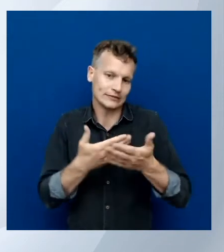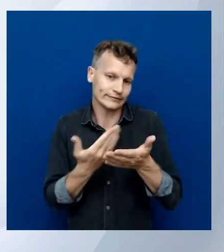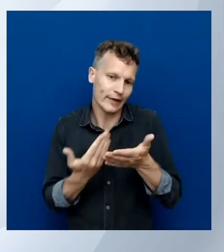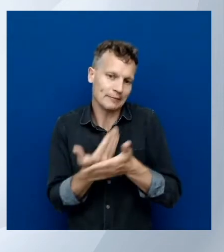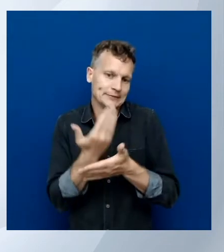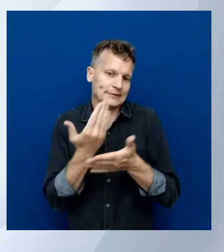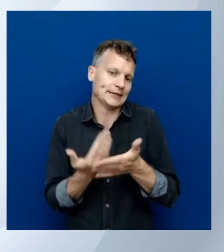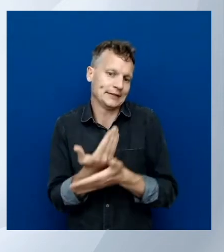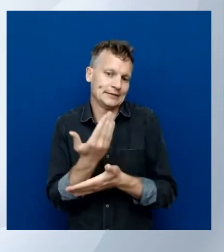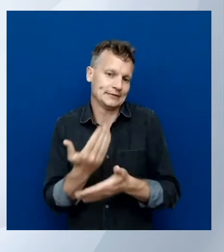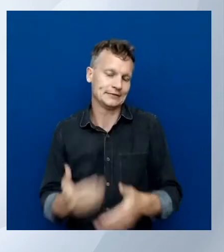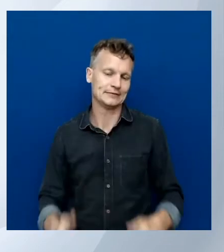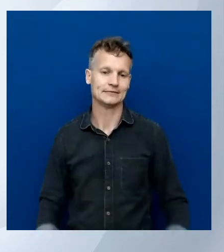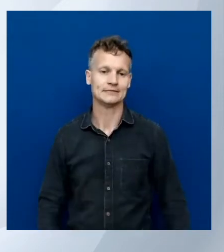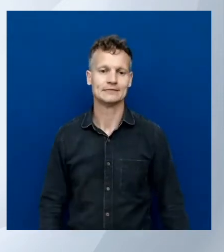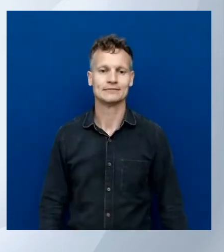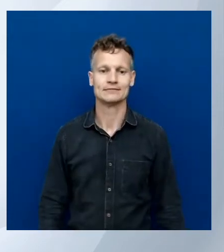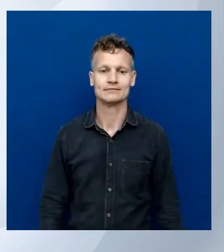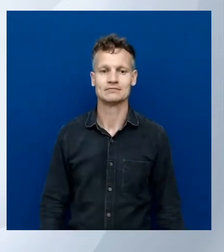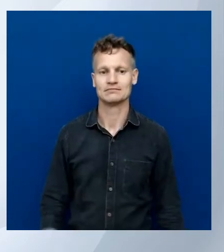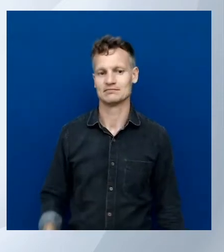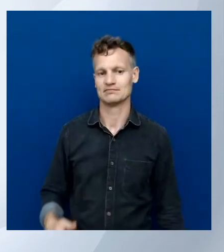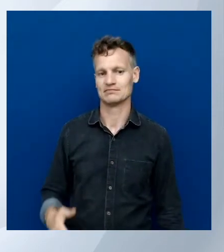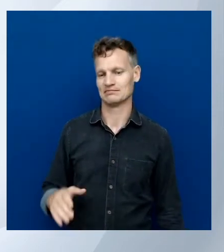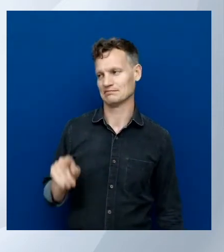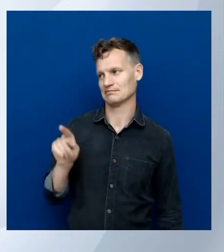on my AKS,